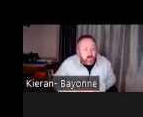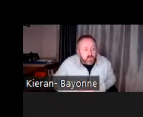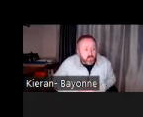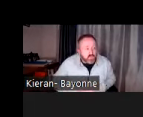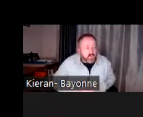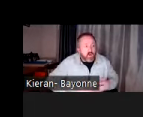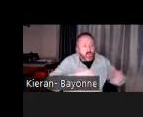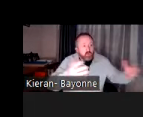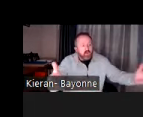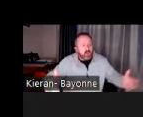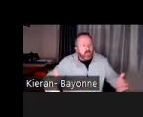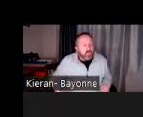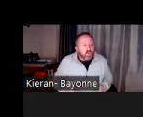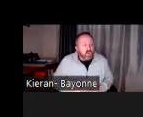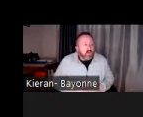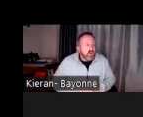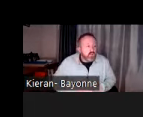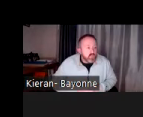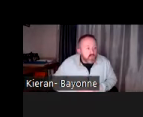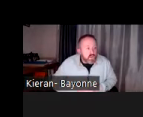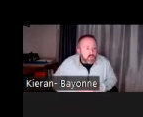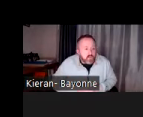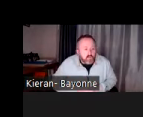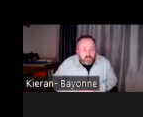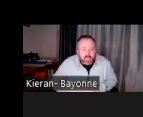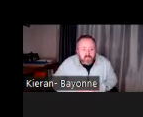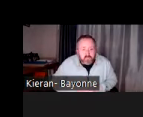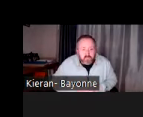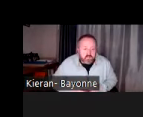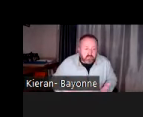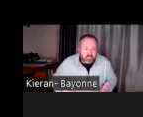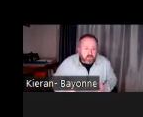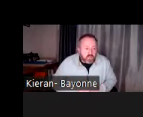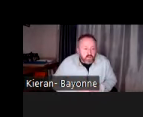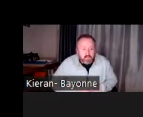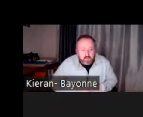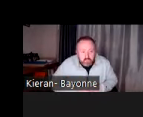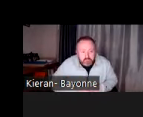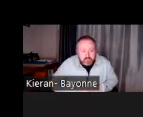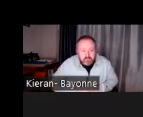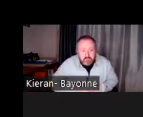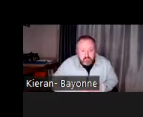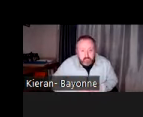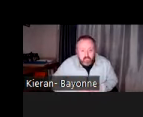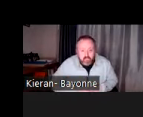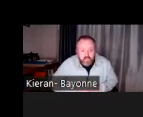in Bayonne also help, you know, with sort of guide some of this stuff? Just out of curiosity.